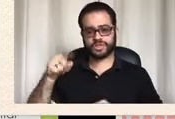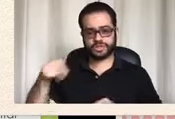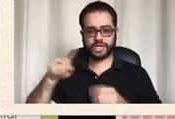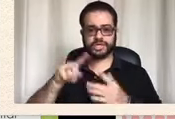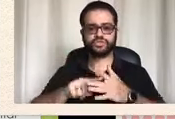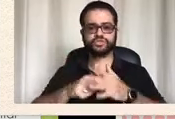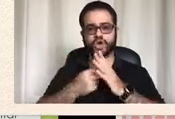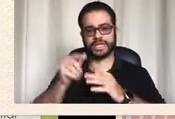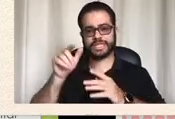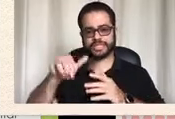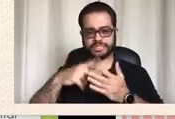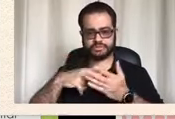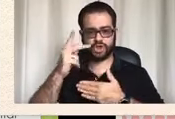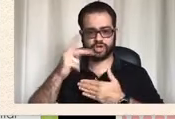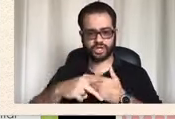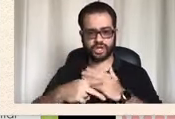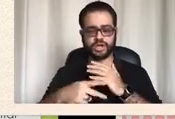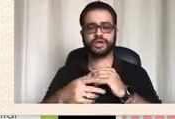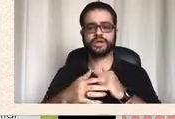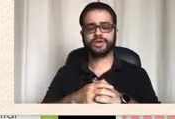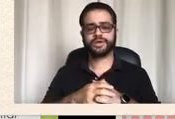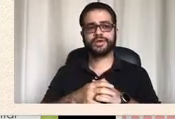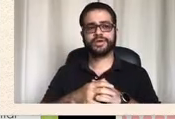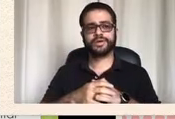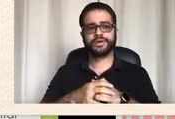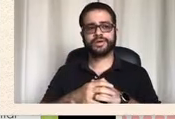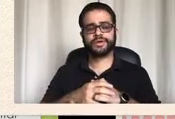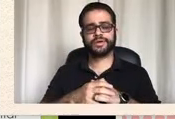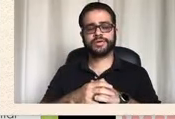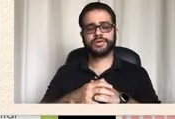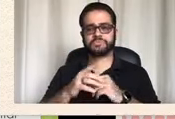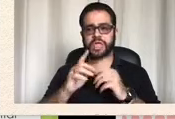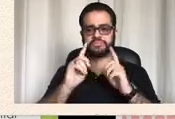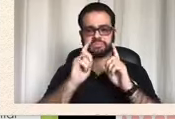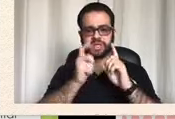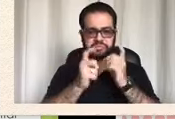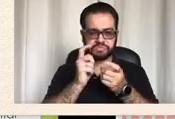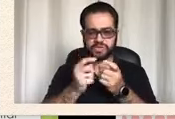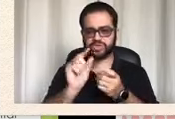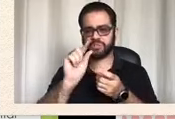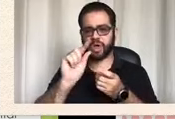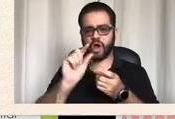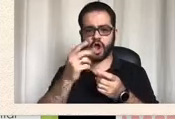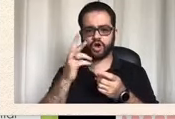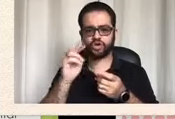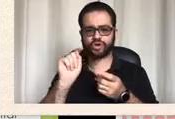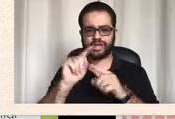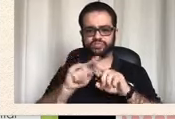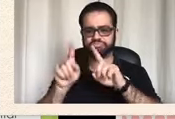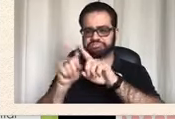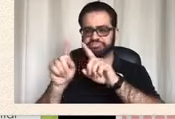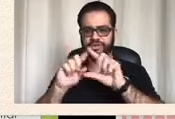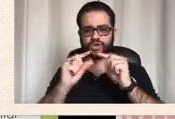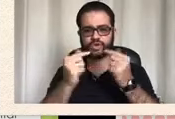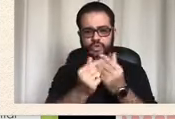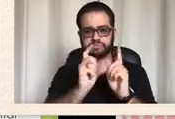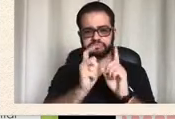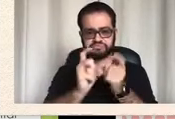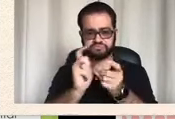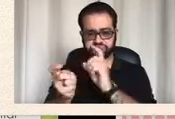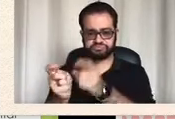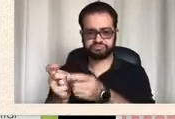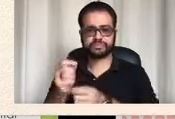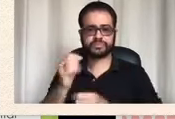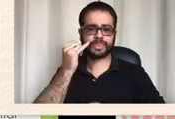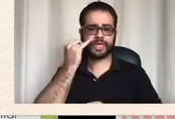project where they gave small grants to different groups. They either were just